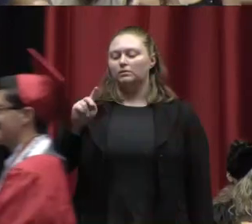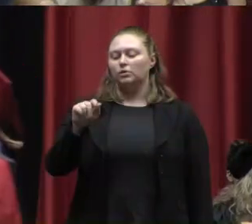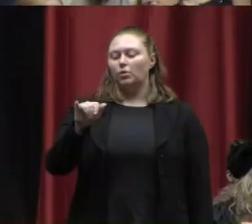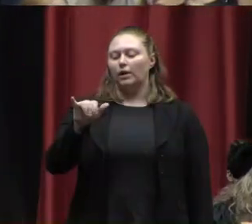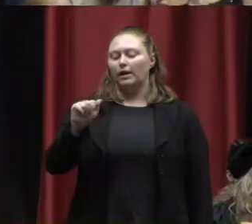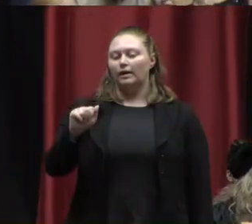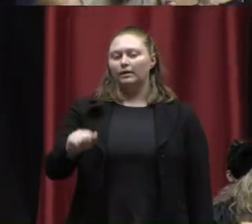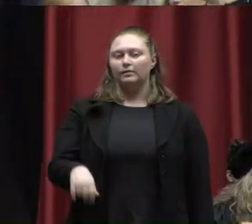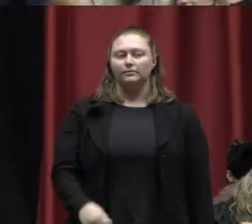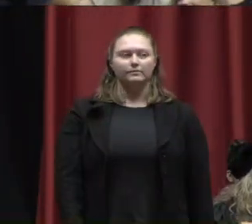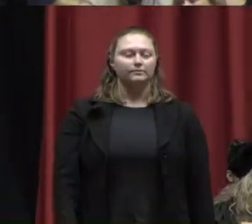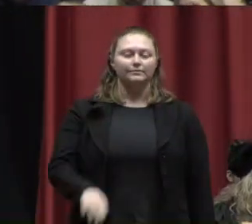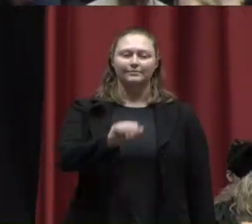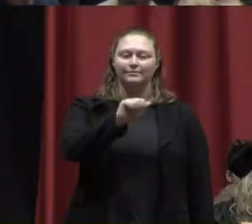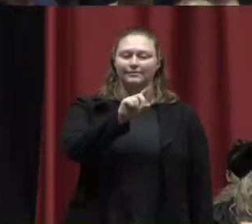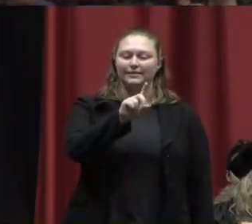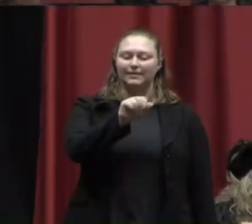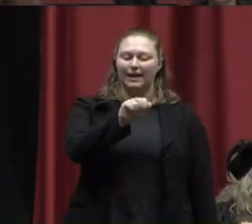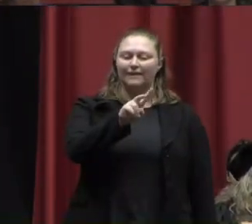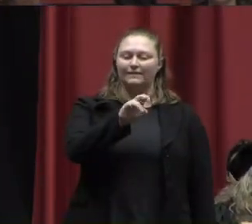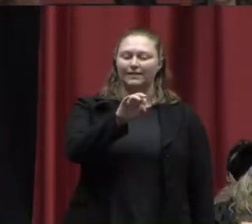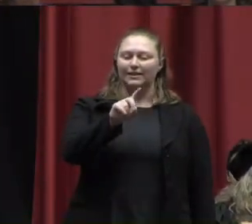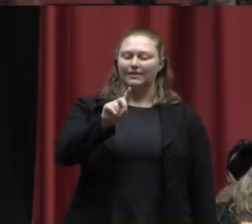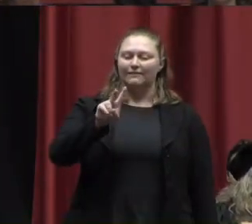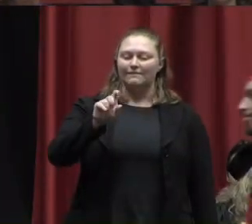David Rodriguez.